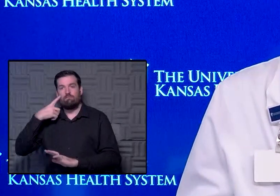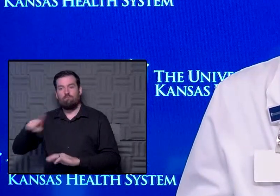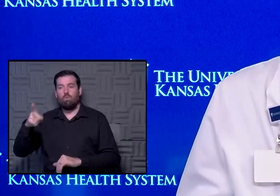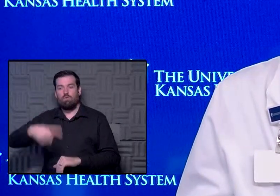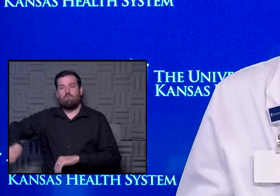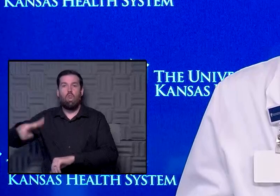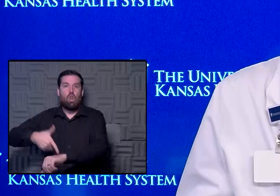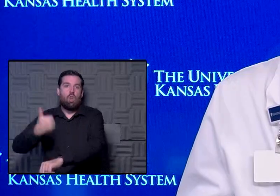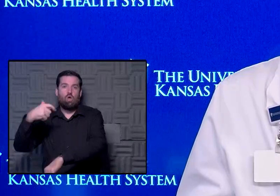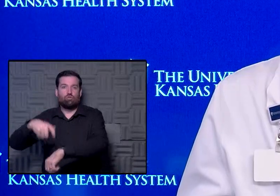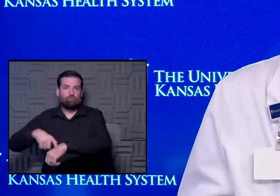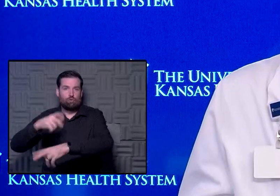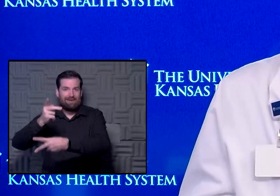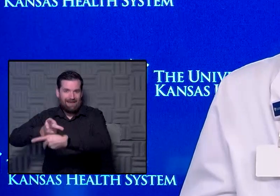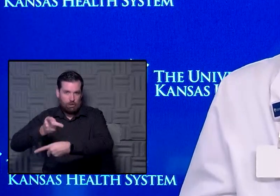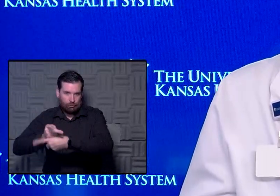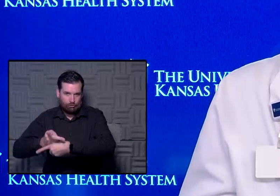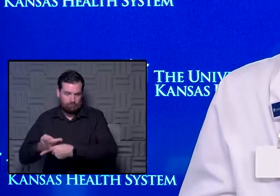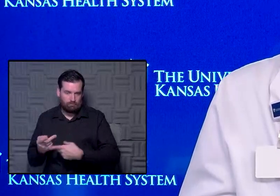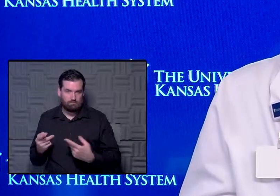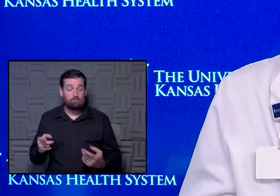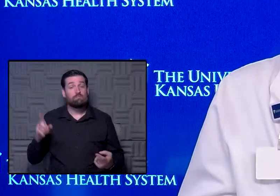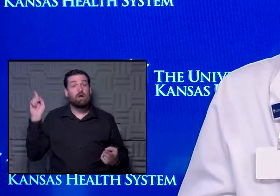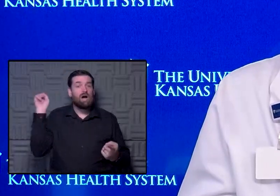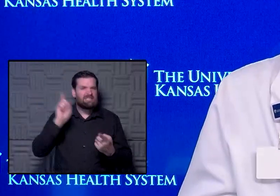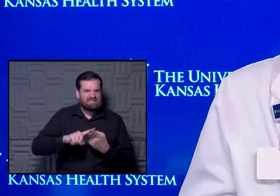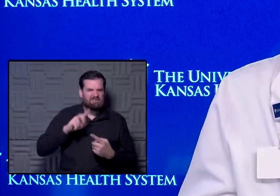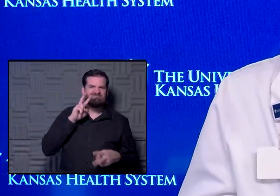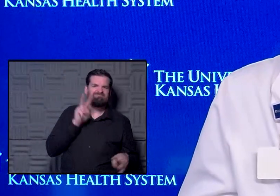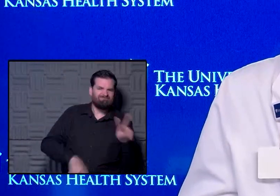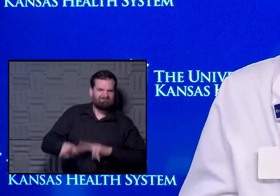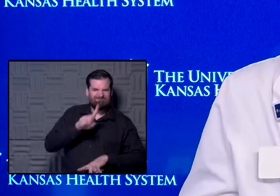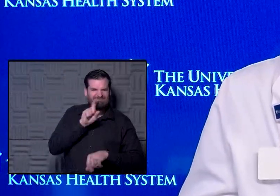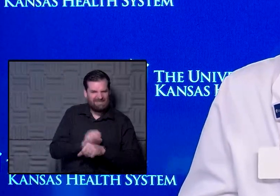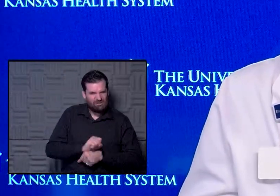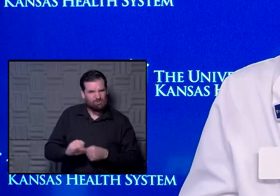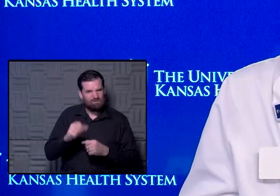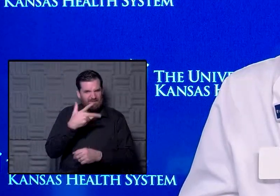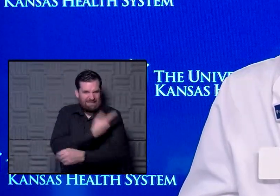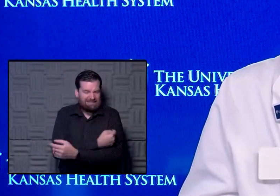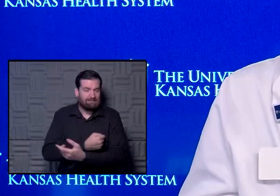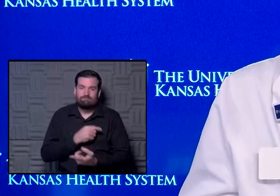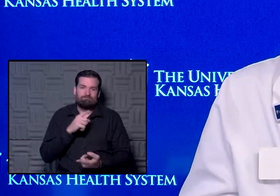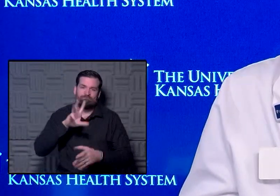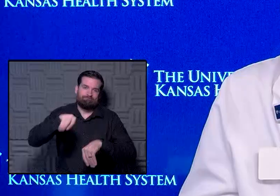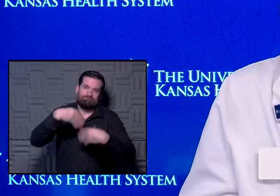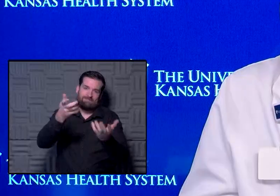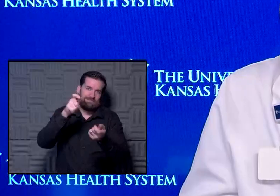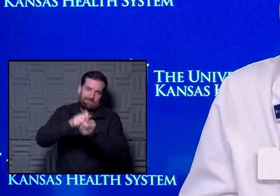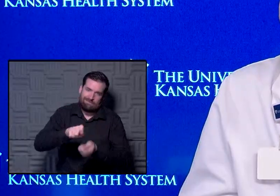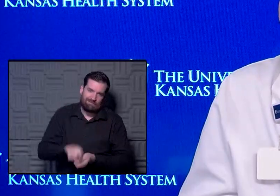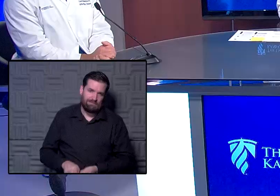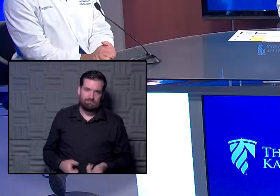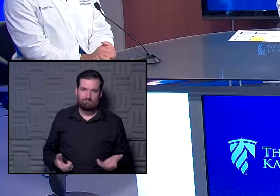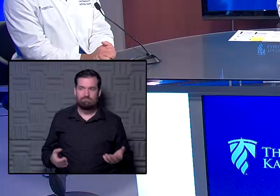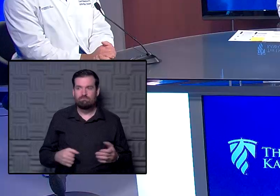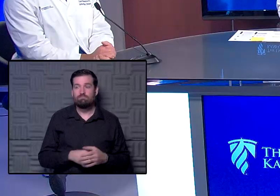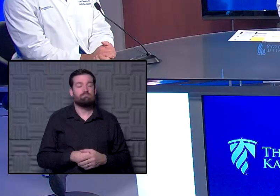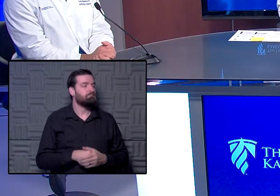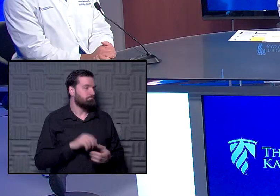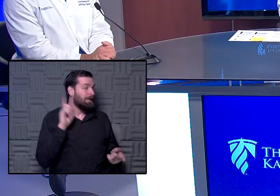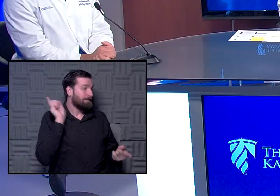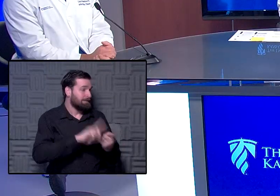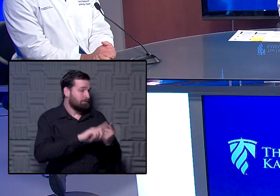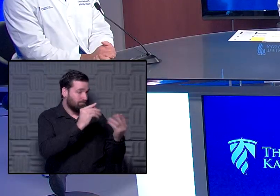those in long-term care facilities. So until we know more about the actual vaccine, it's really hard to give you any specific guidance there. And I think until we